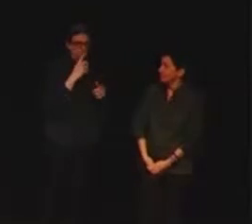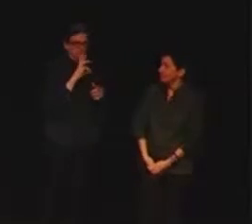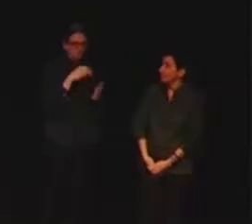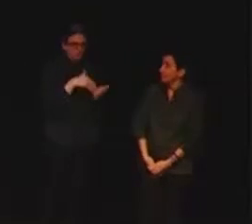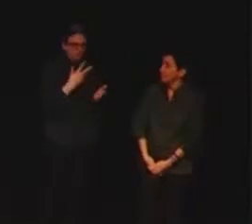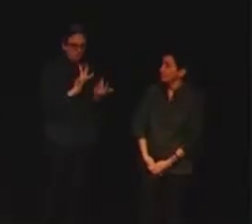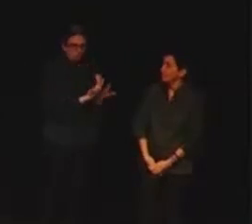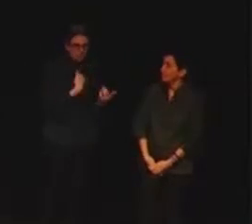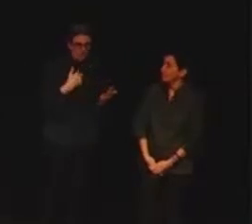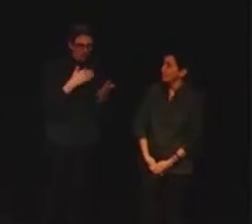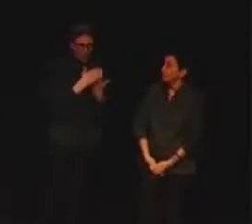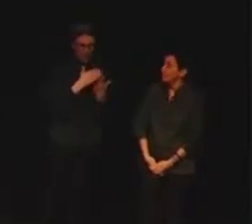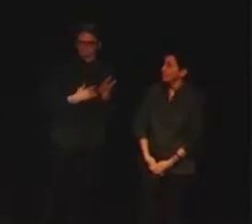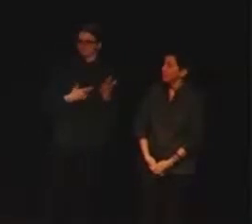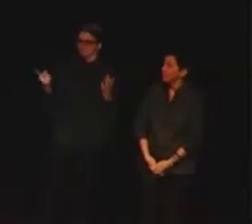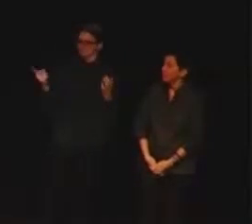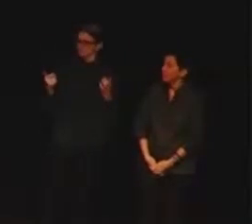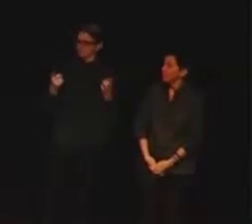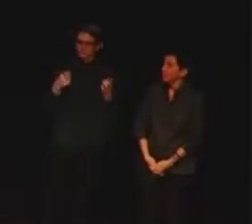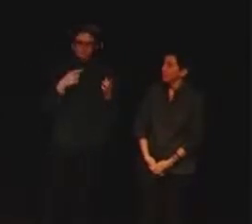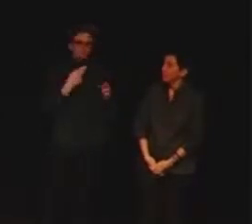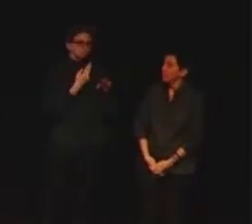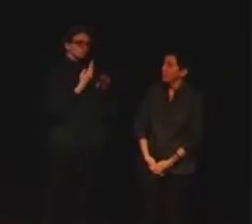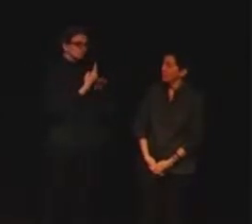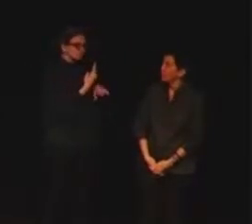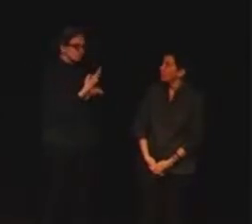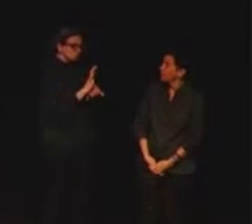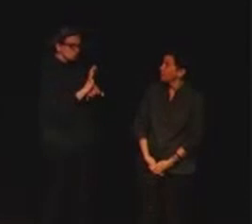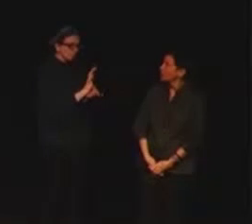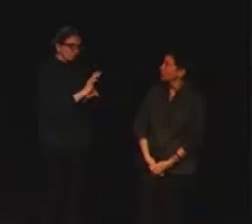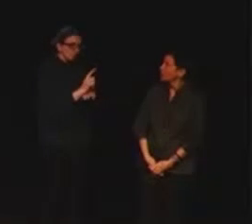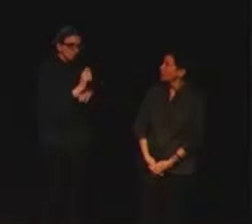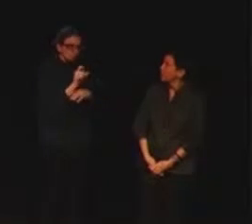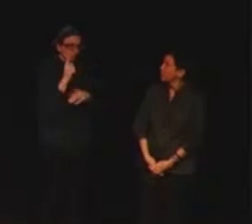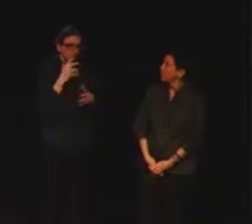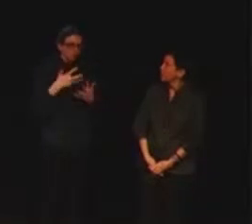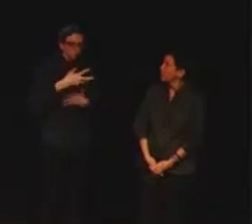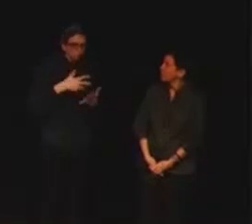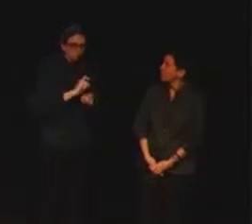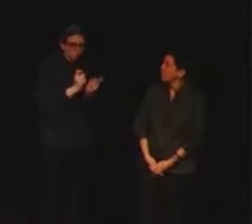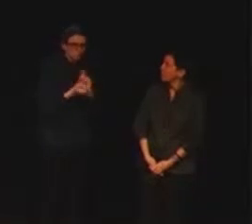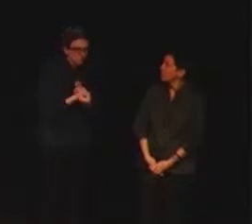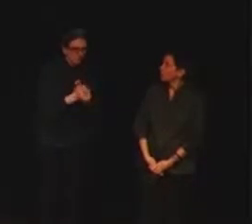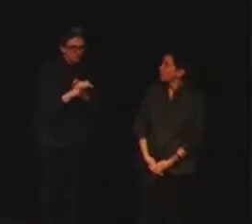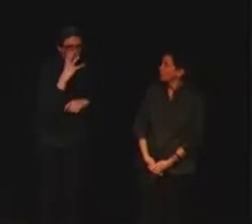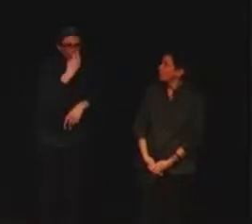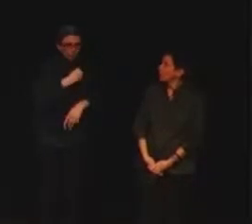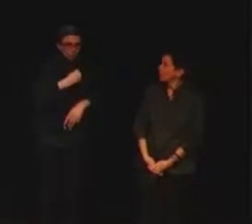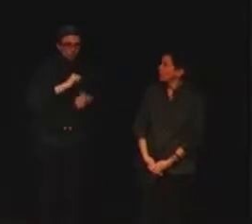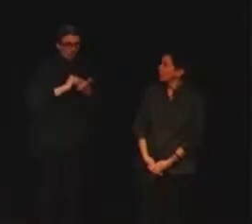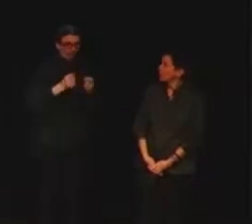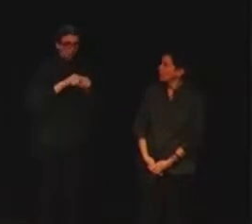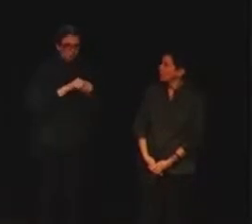I had the question just you know, you use film as a tool for social change in such a beautiful way. How are you getting this film